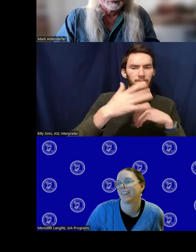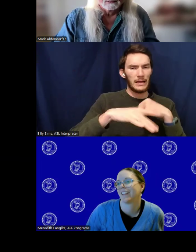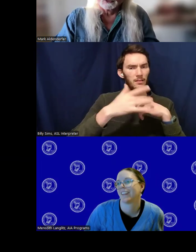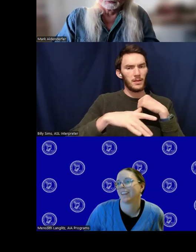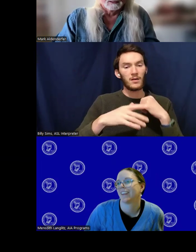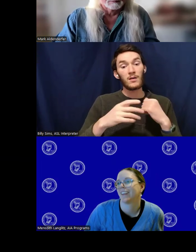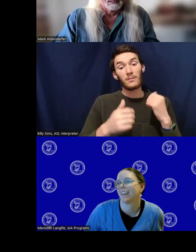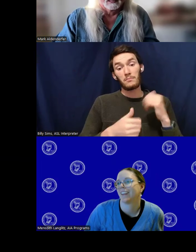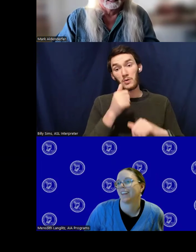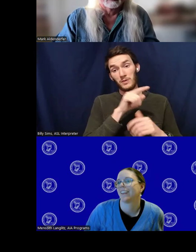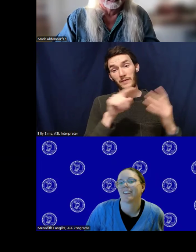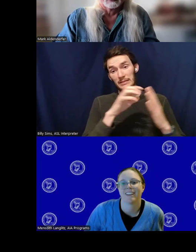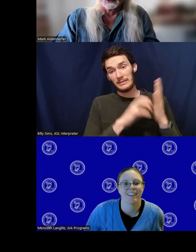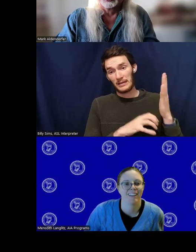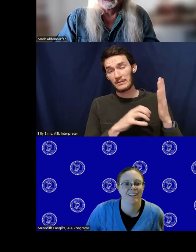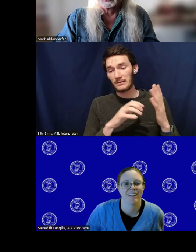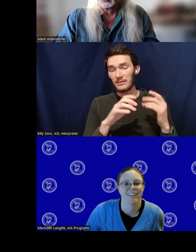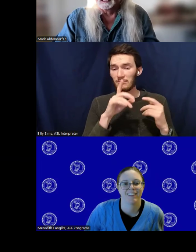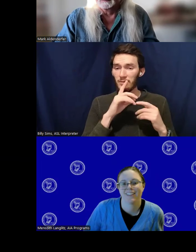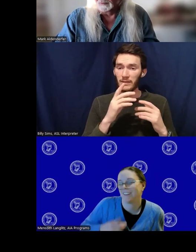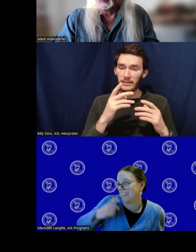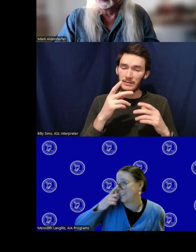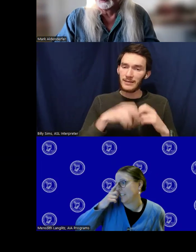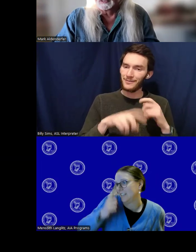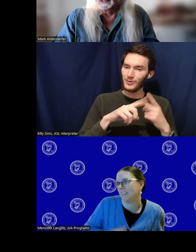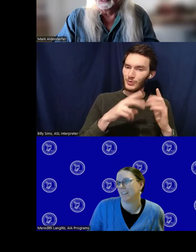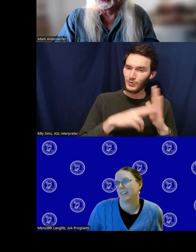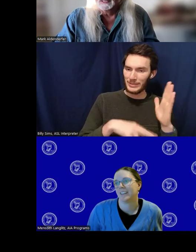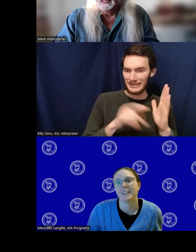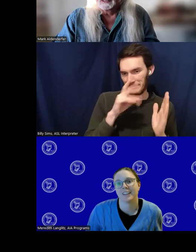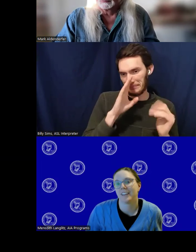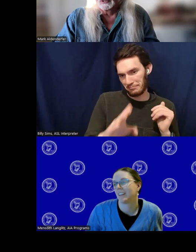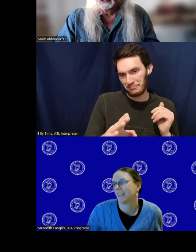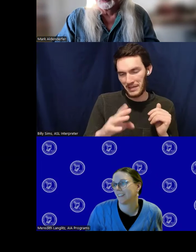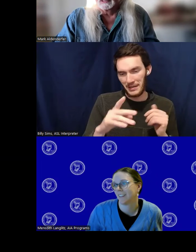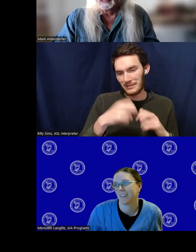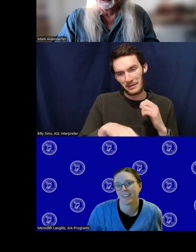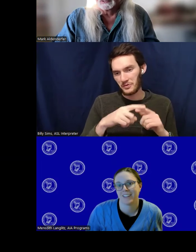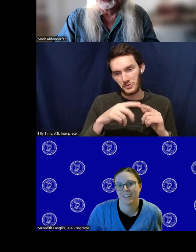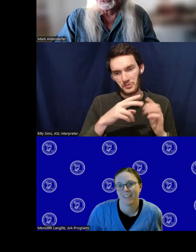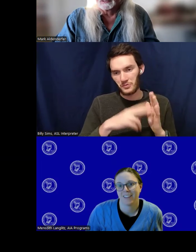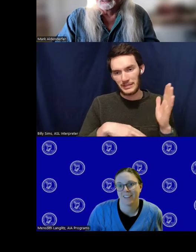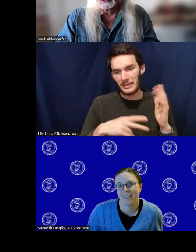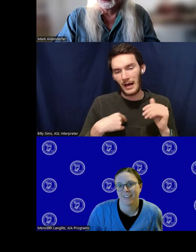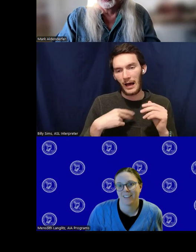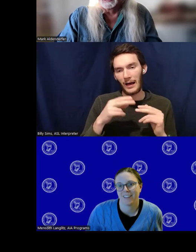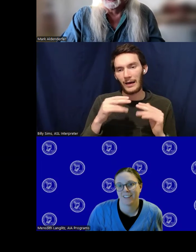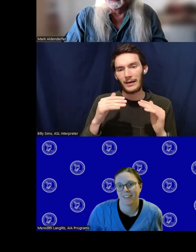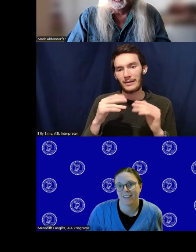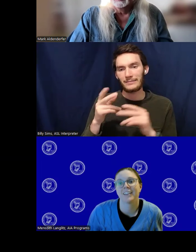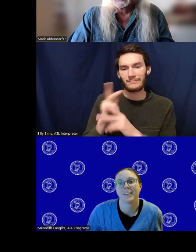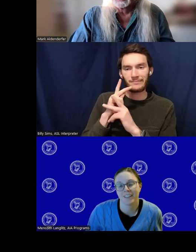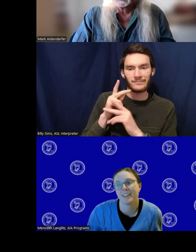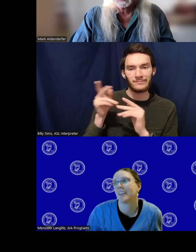textual evidence is really buried in very difficult things to read, to be perfectly honest. And I rely on my Tibetologist colleagues to pull that